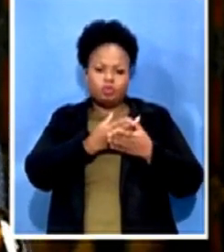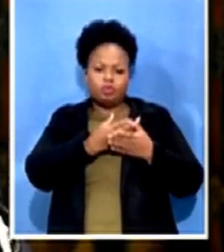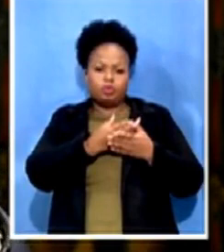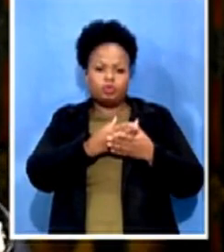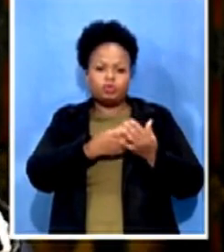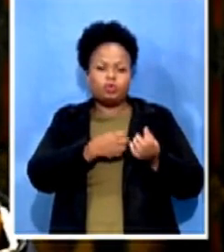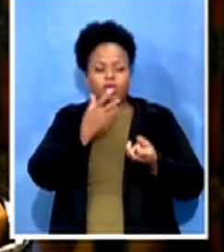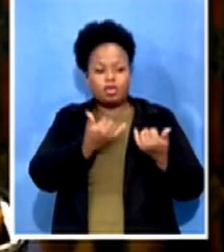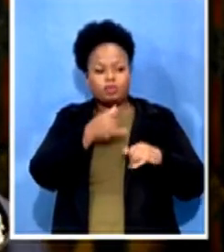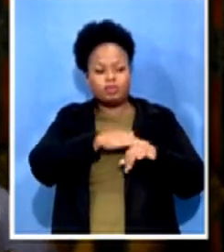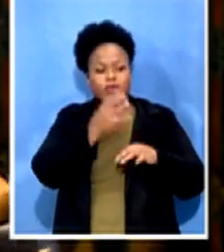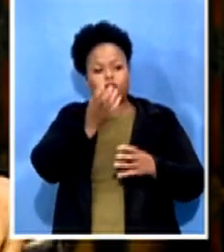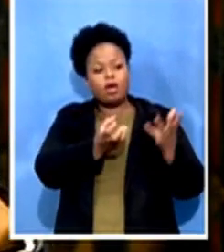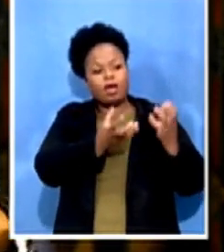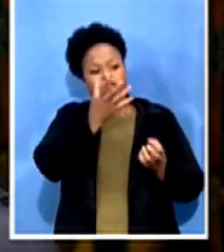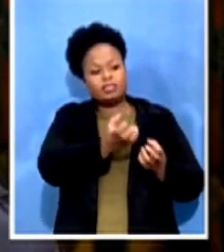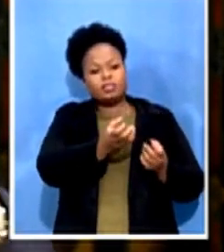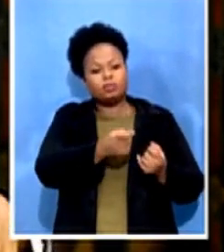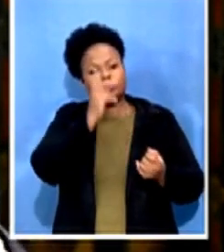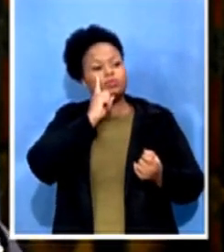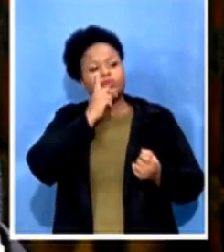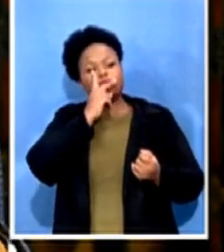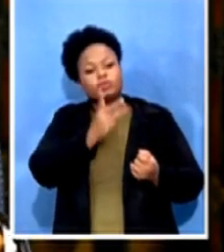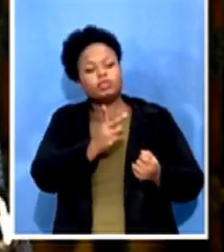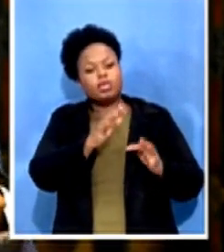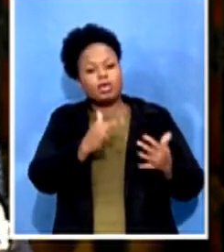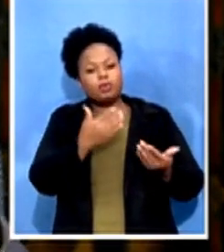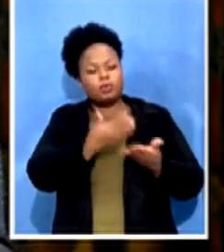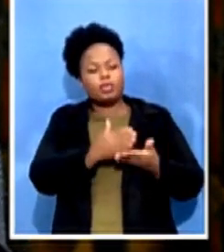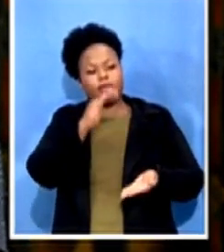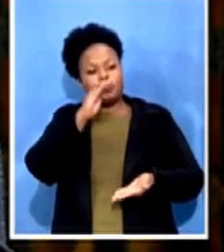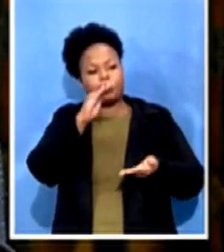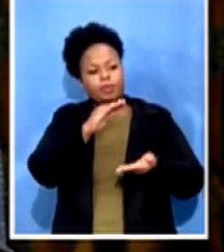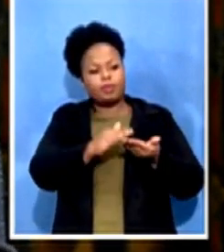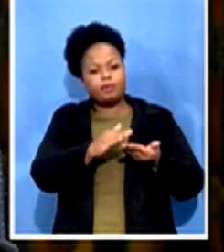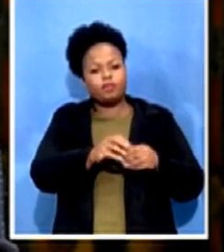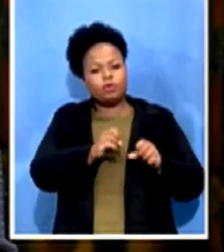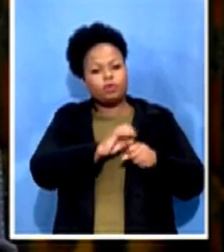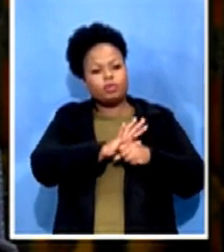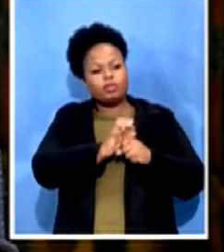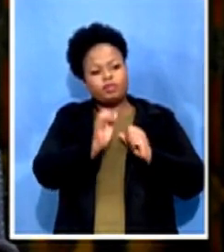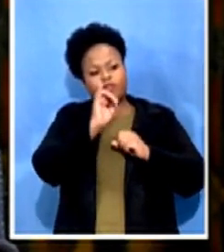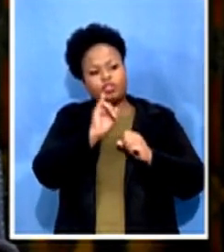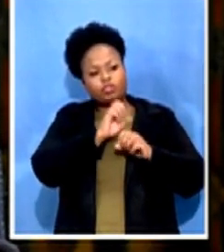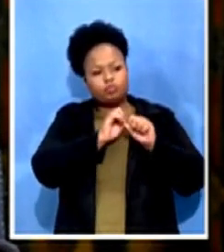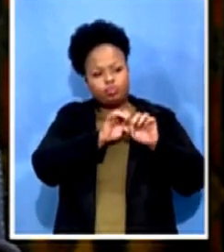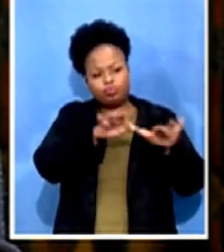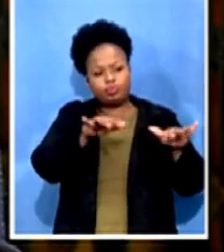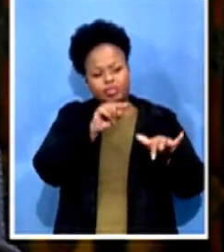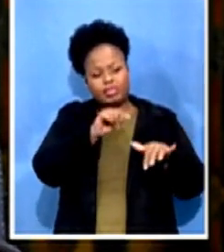reduce the contamination or the spread of the infection in such areas. It's important to be able